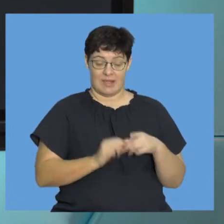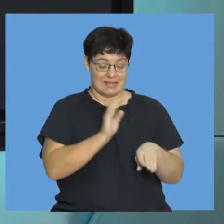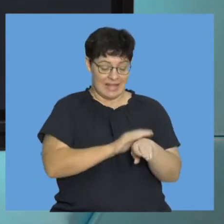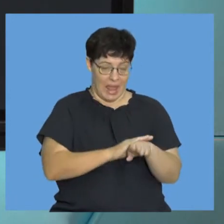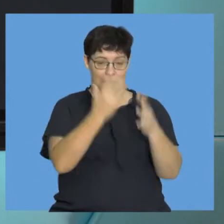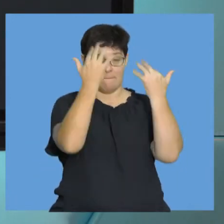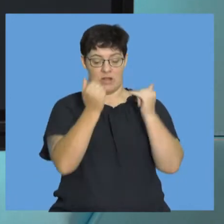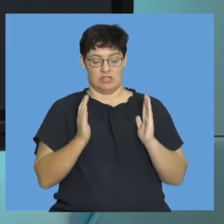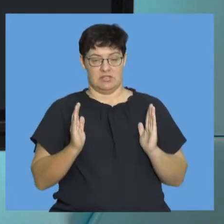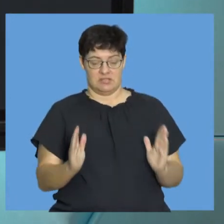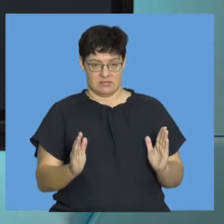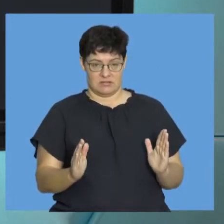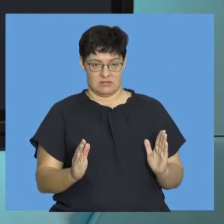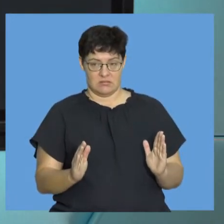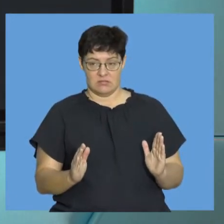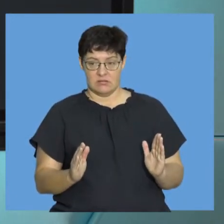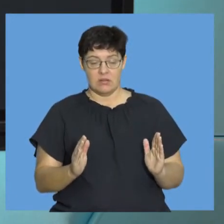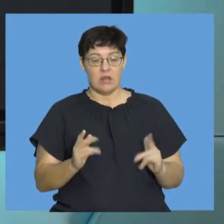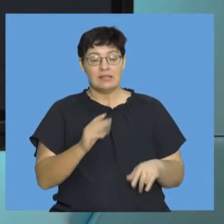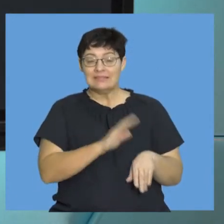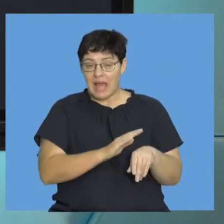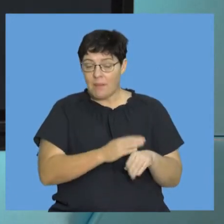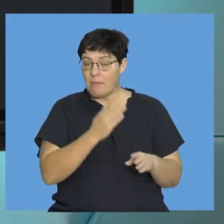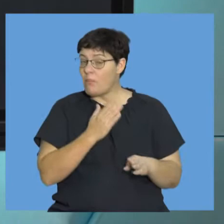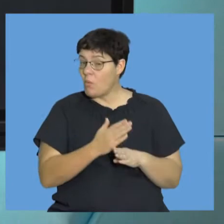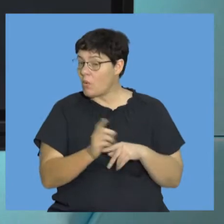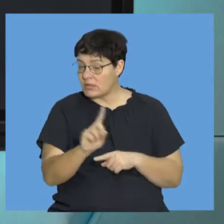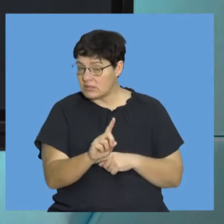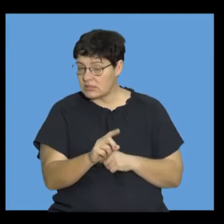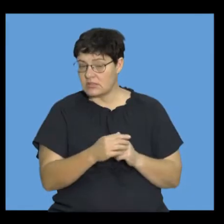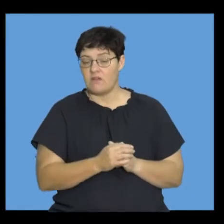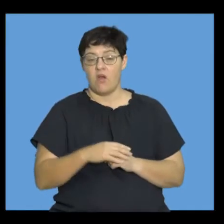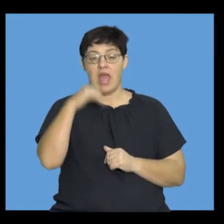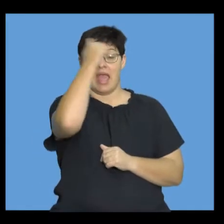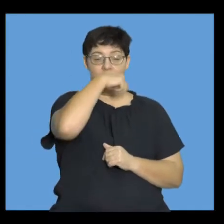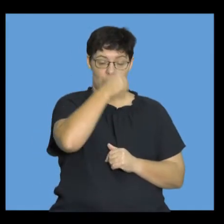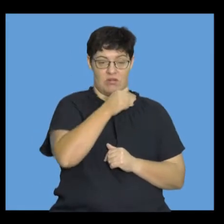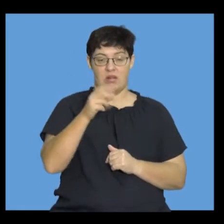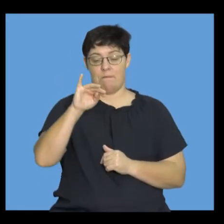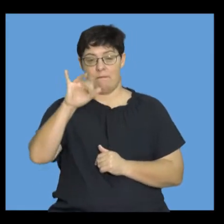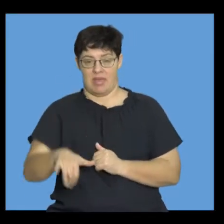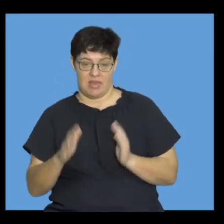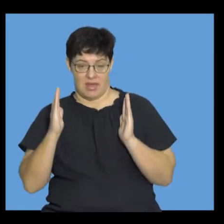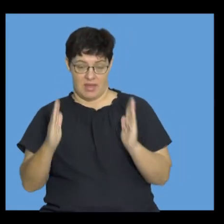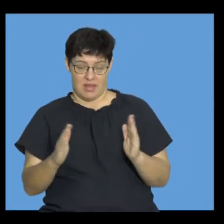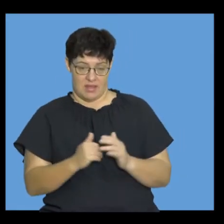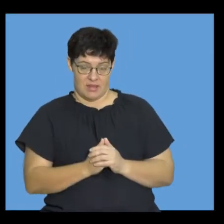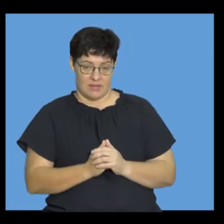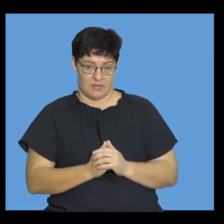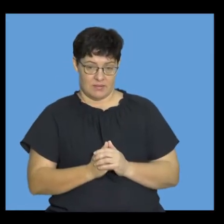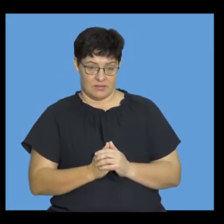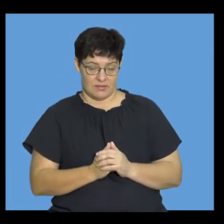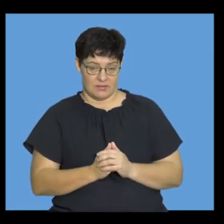What period are you working for? You're working for the period April to May, right? Number